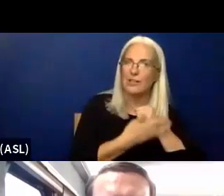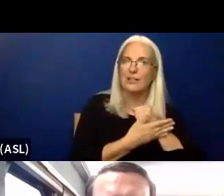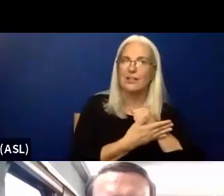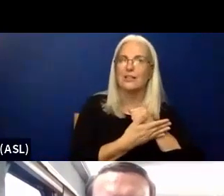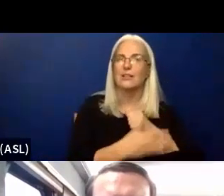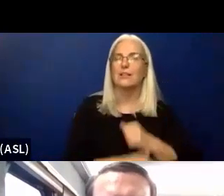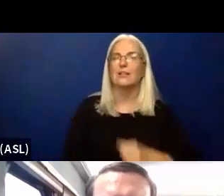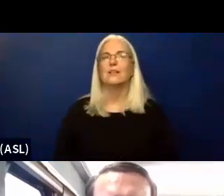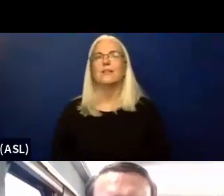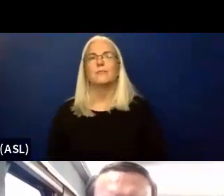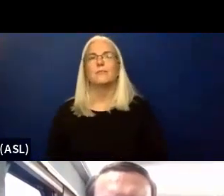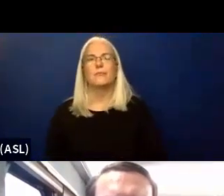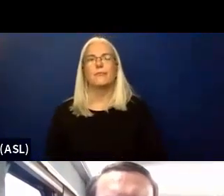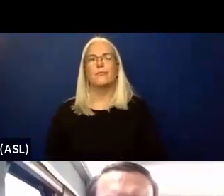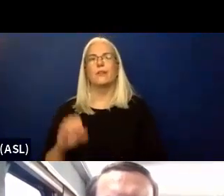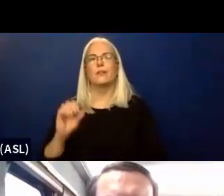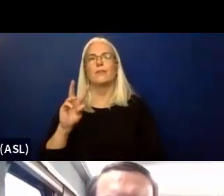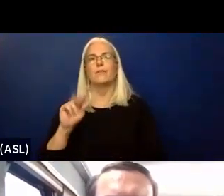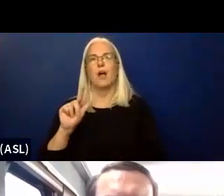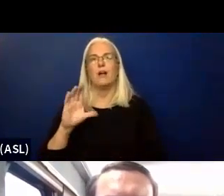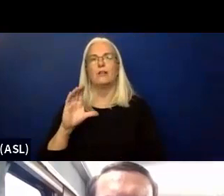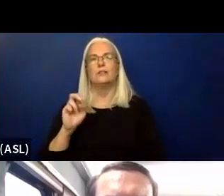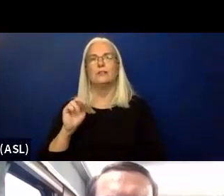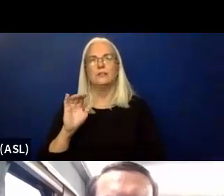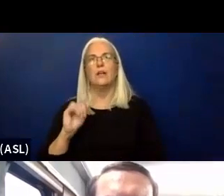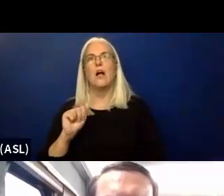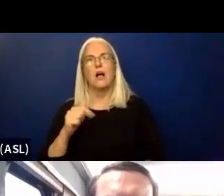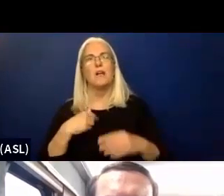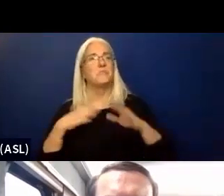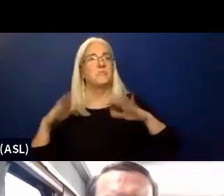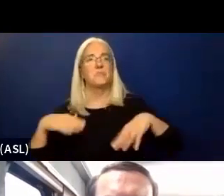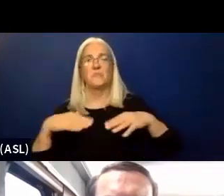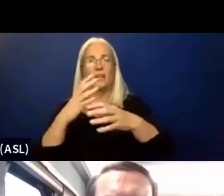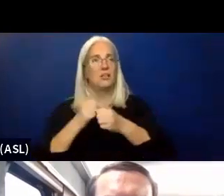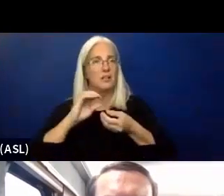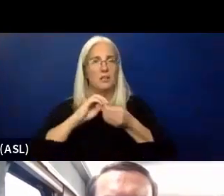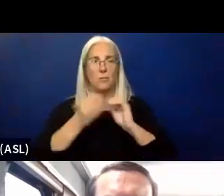I have not received those numbers. I put an email in and I'm waiting to get those.